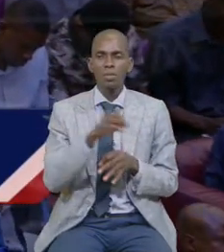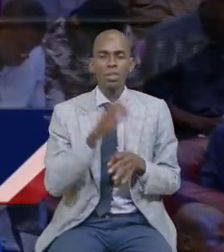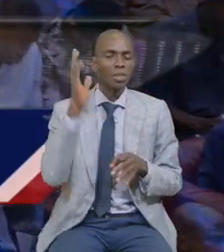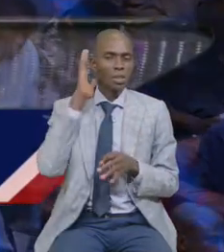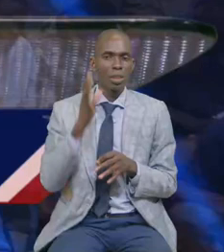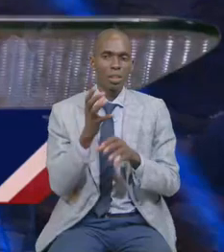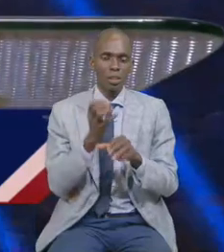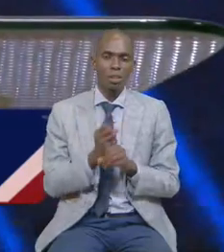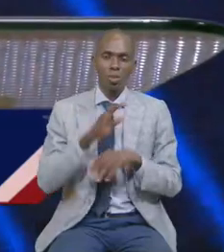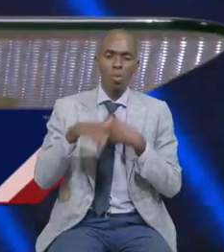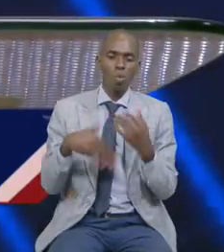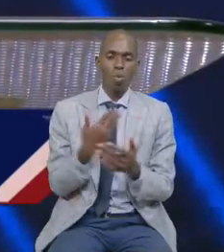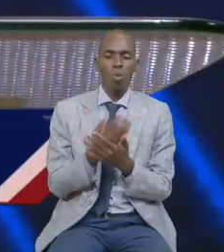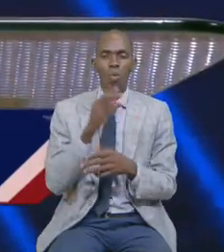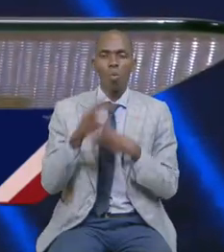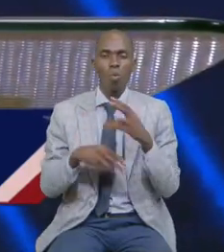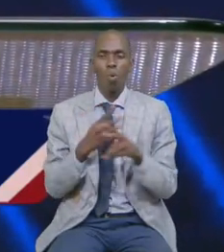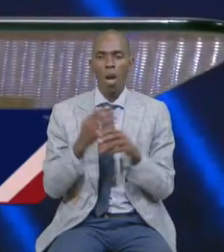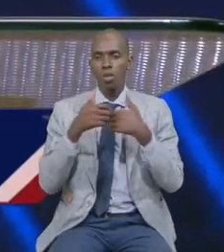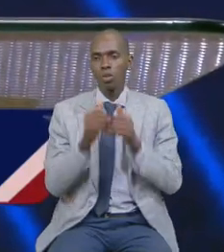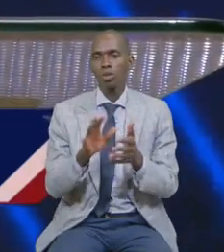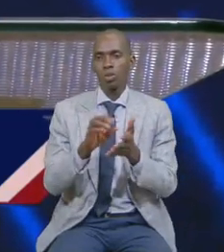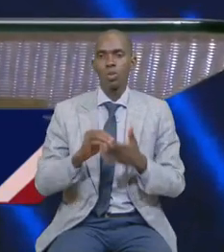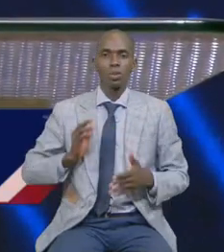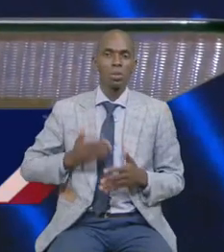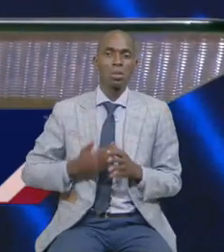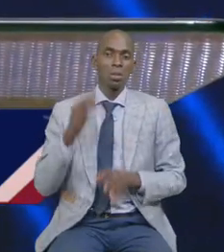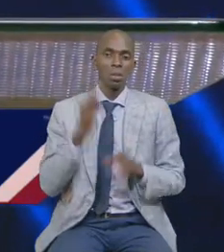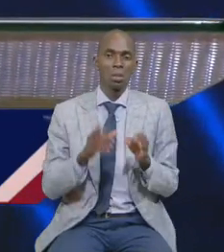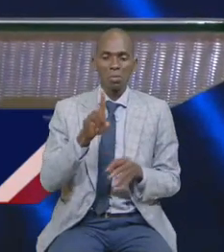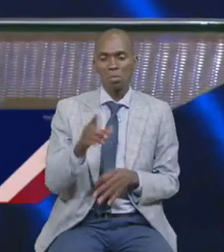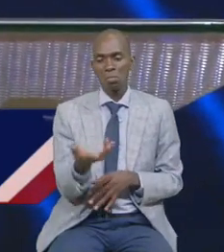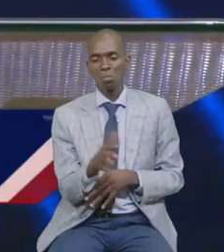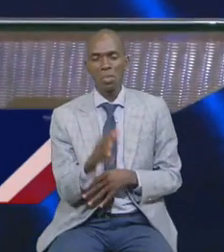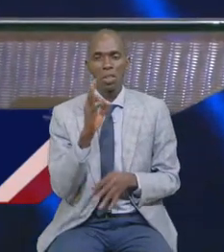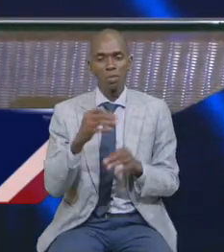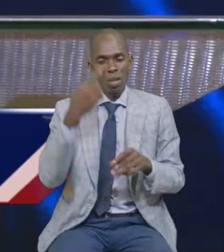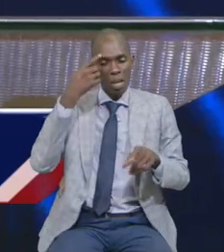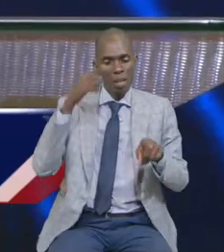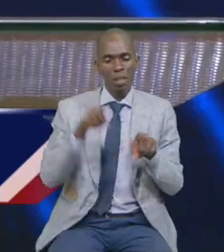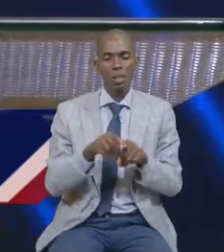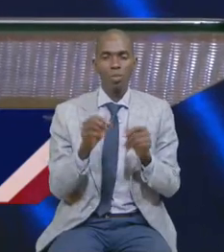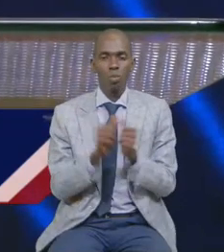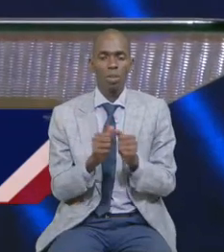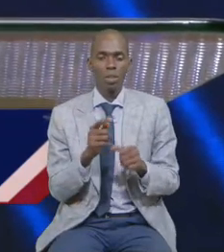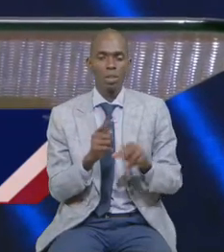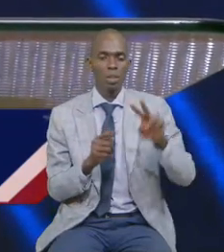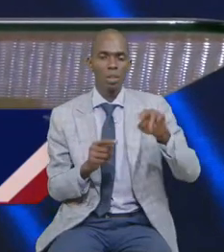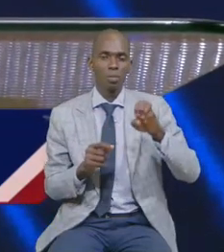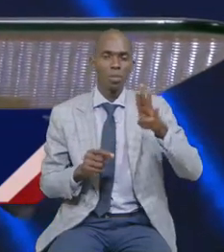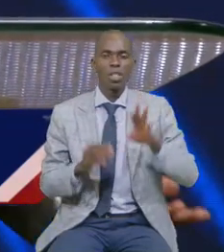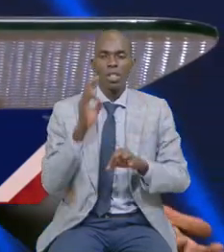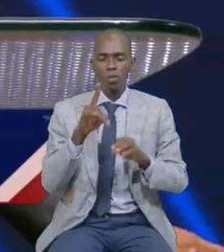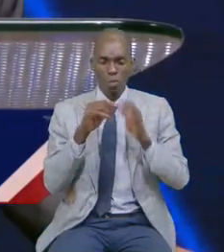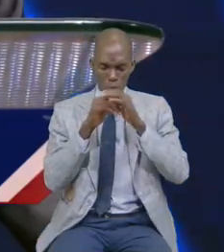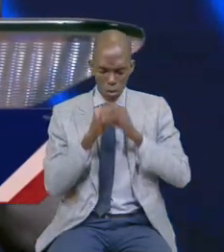lose its own soul if you compromise if you agree with nebuchadnezza if you bench To His Image